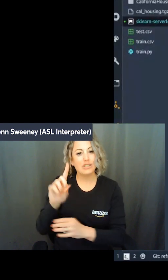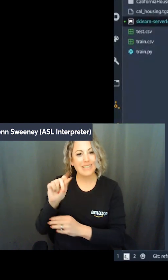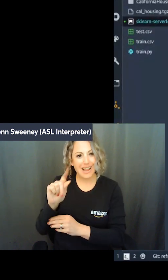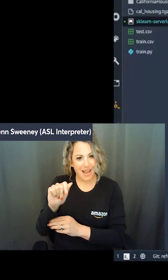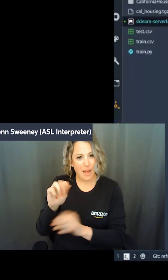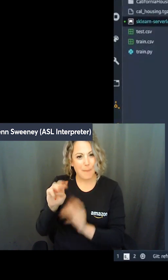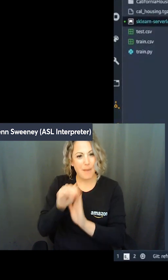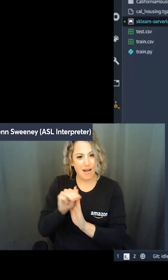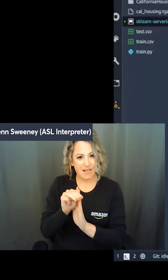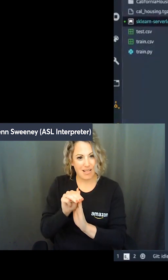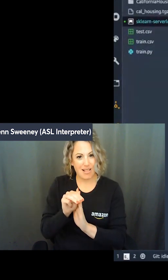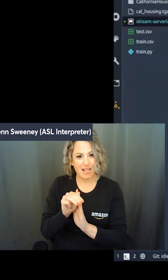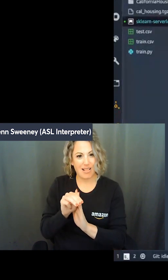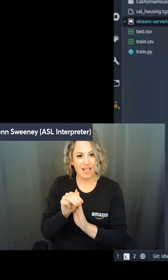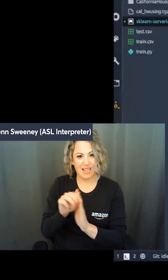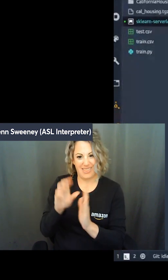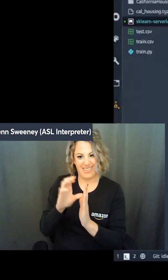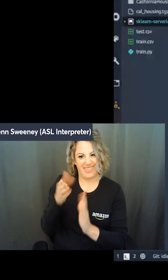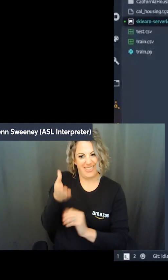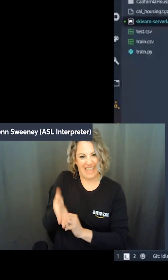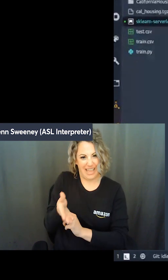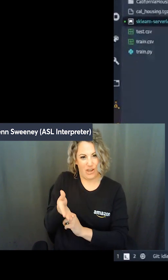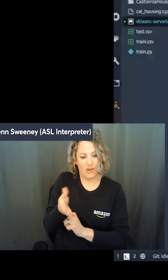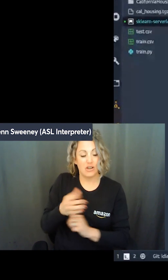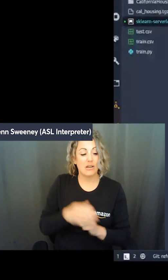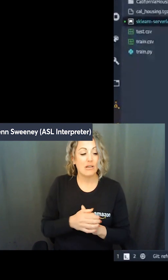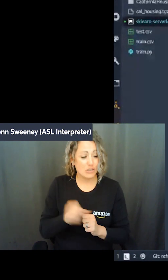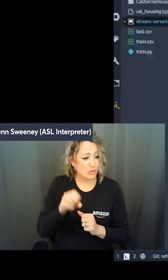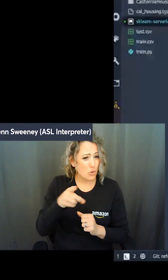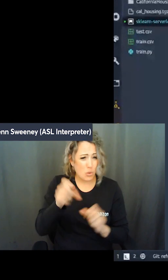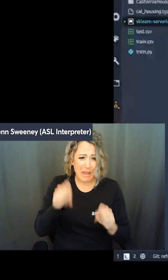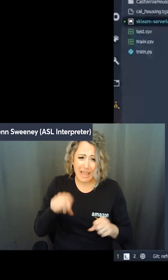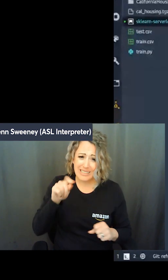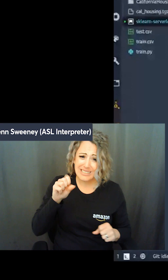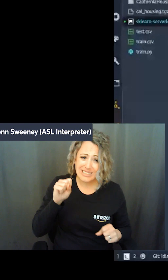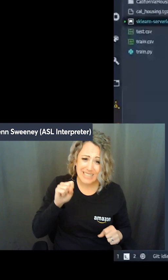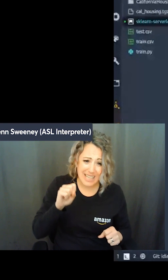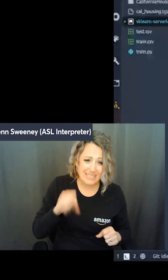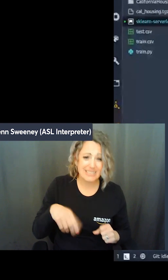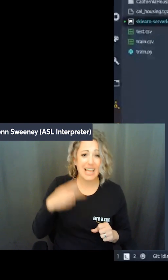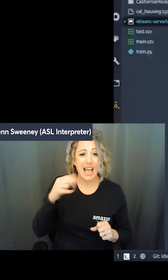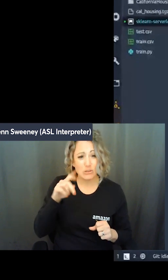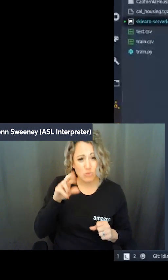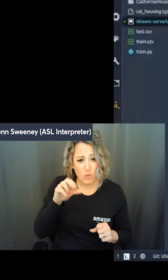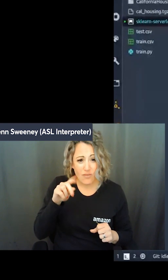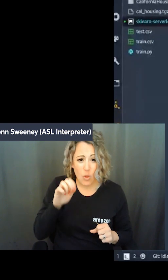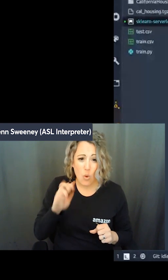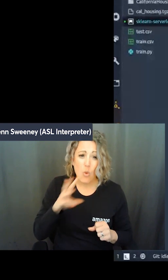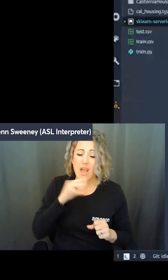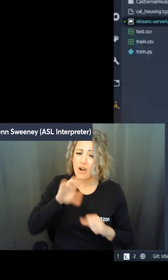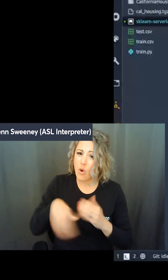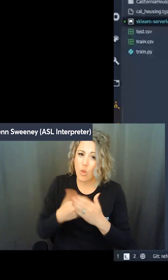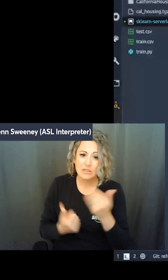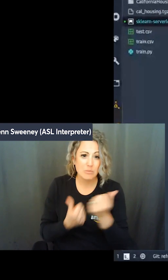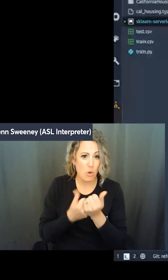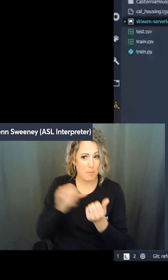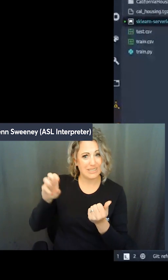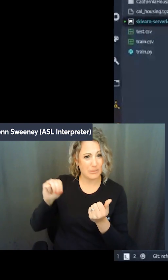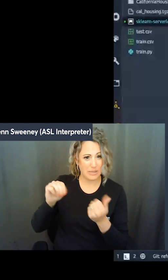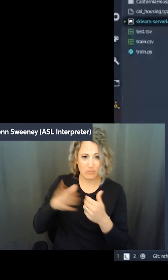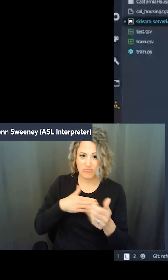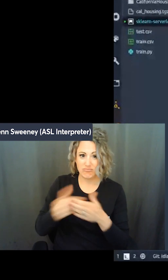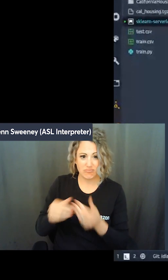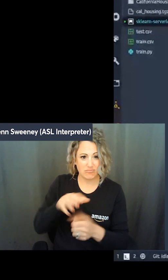So as I pass that in, keep in mind you can do this for TensorFlow, PyTorch, or Hugging Face, all containers supported by SageMaker. As I pass it